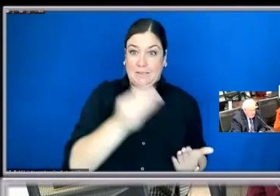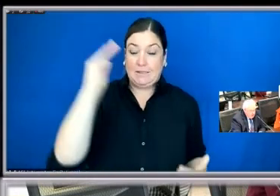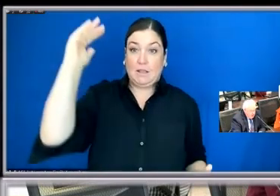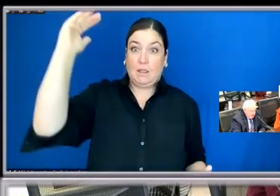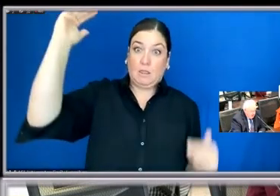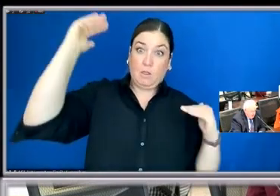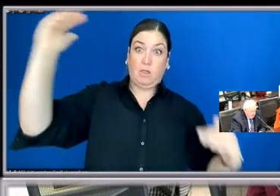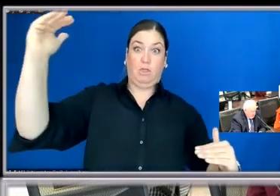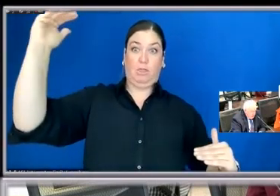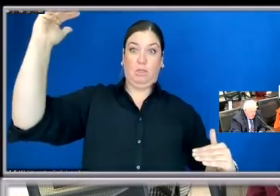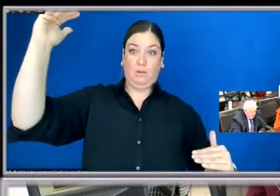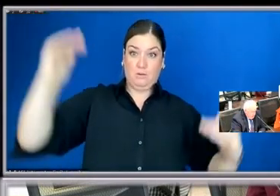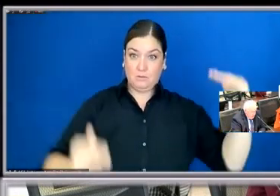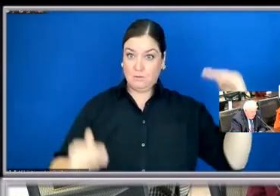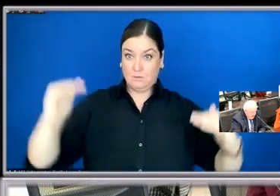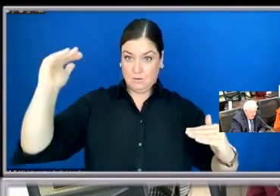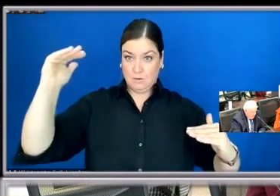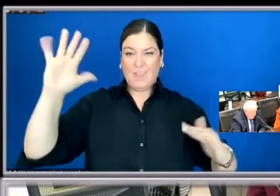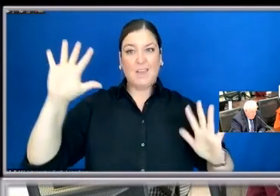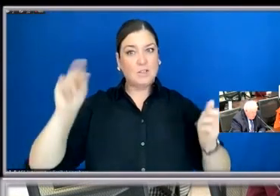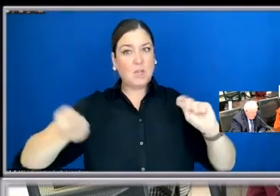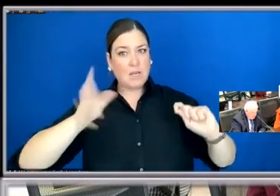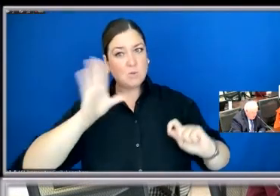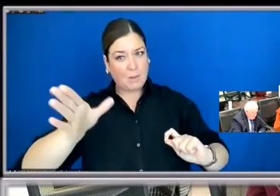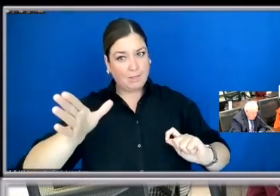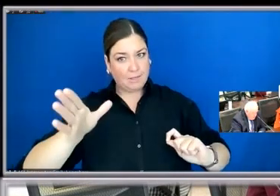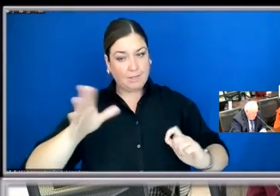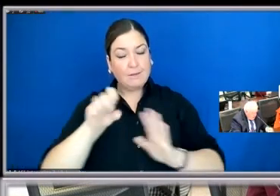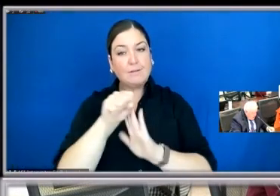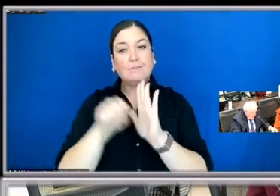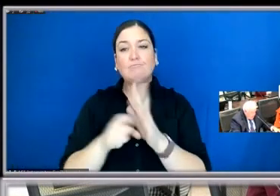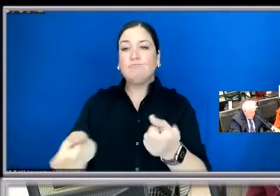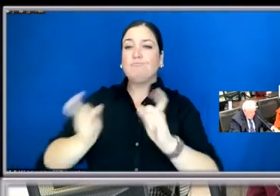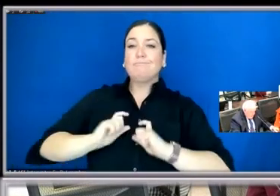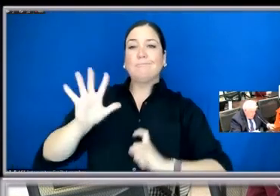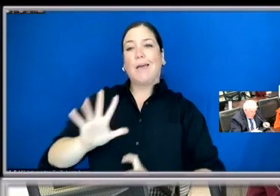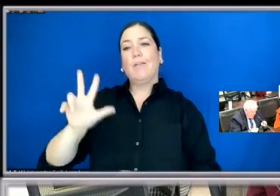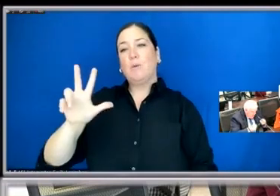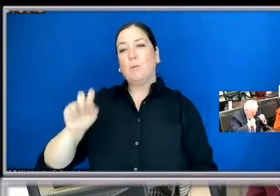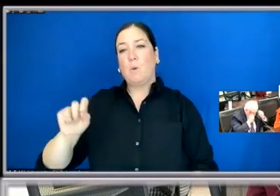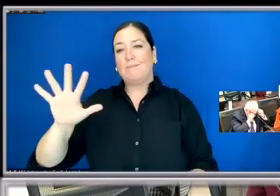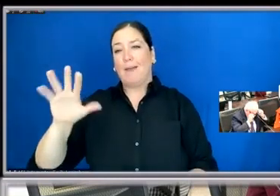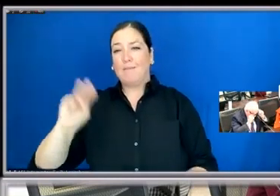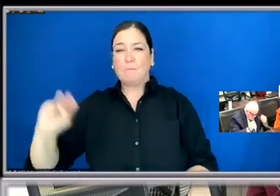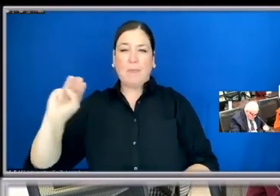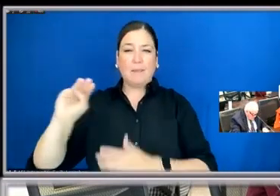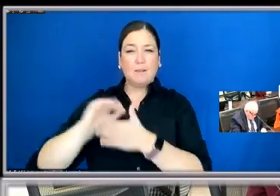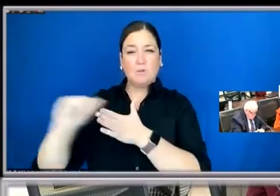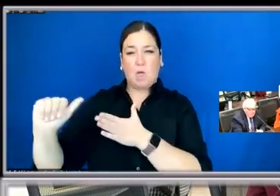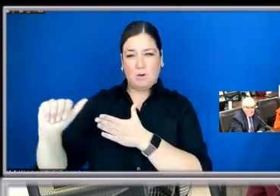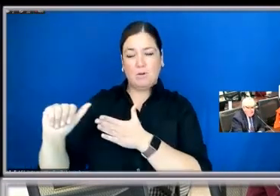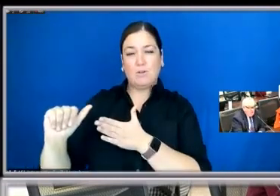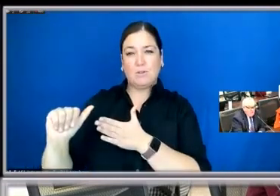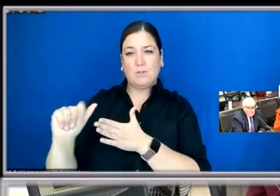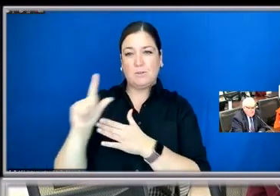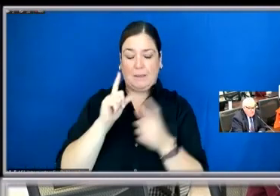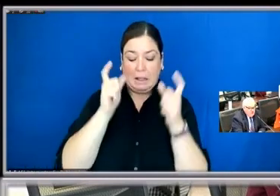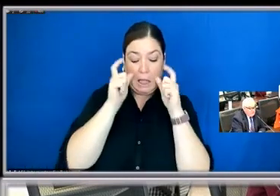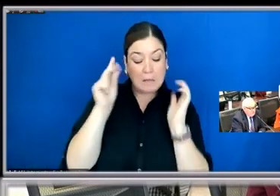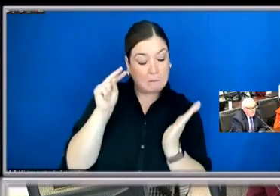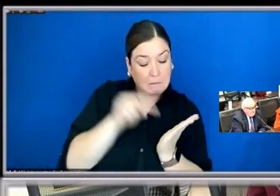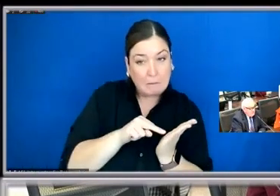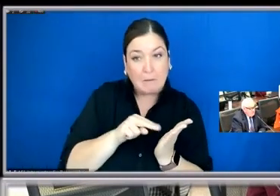change. The state gives us about $3.5 million. Let me put my glasses on, and I can tell you exactly,